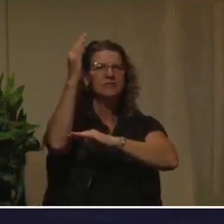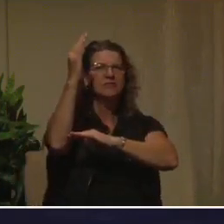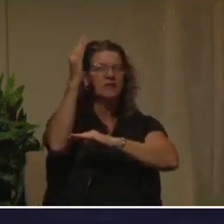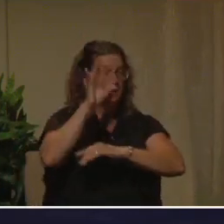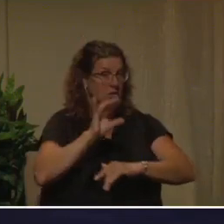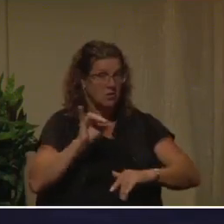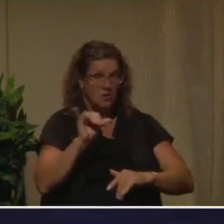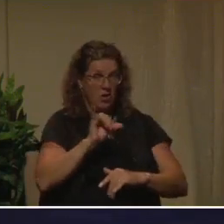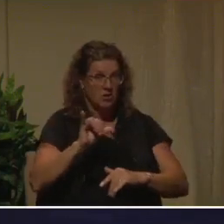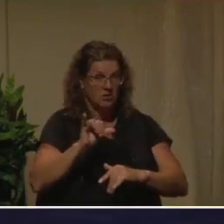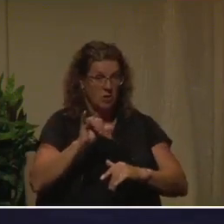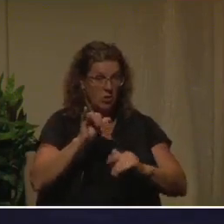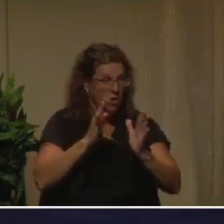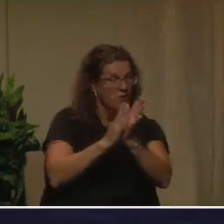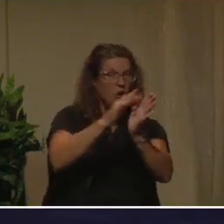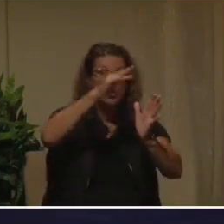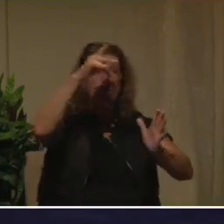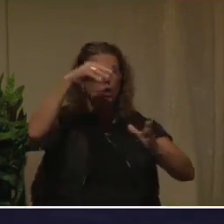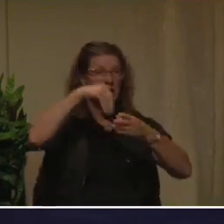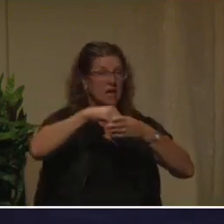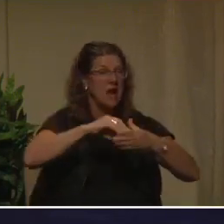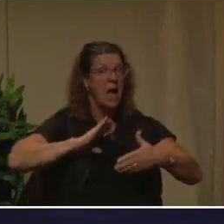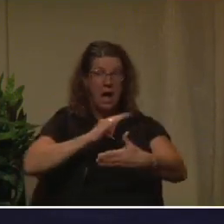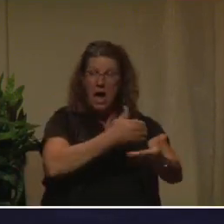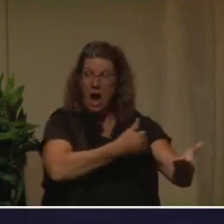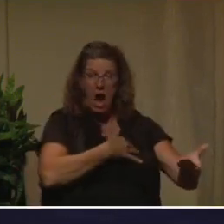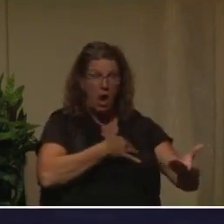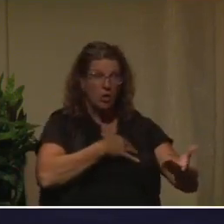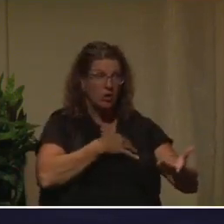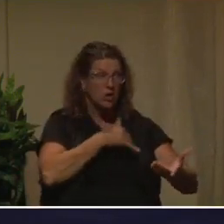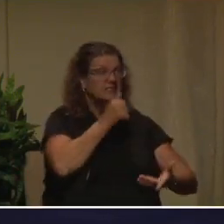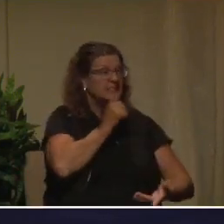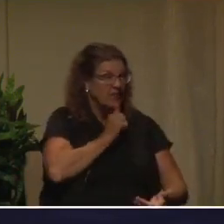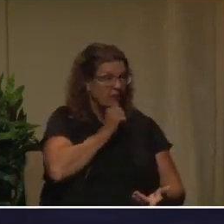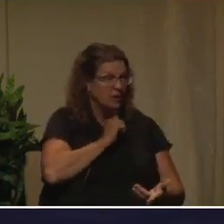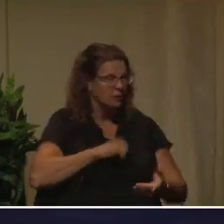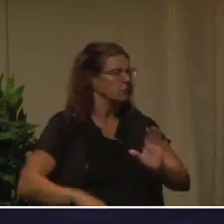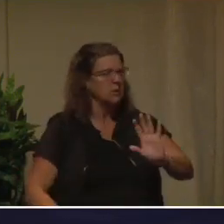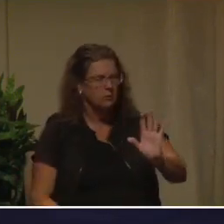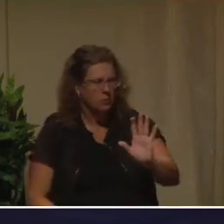glory in our sufferings." We'll pause, wait. I got the first part.